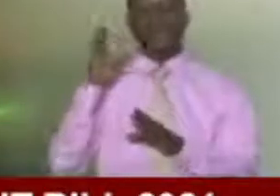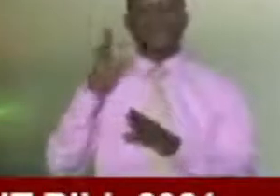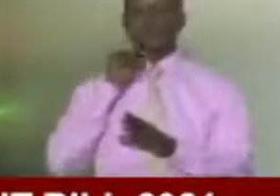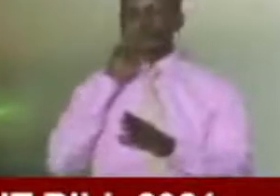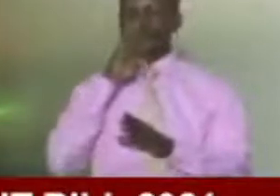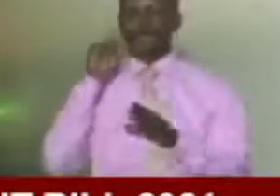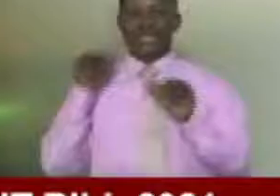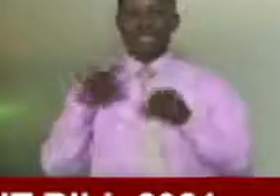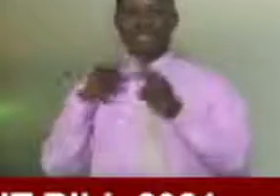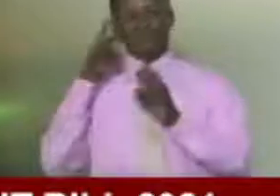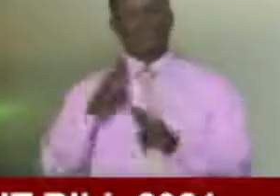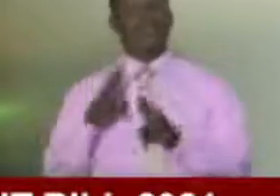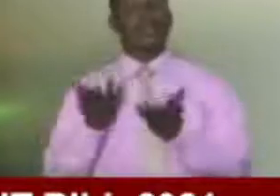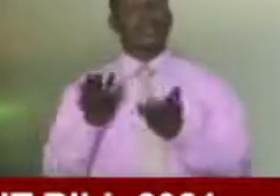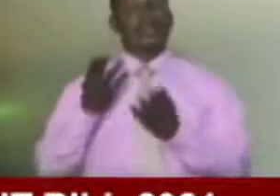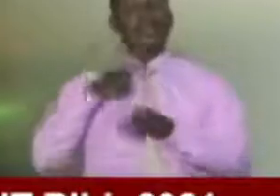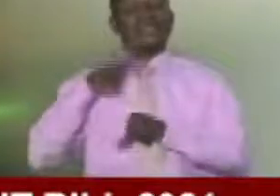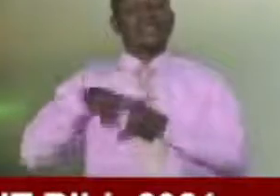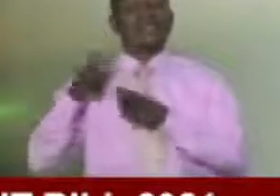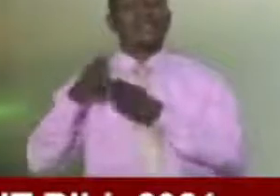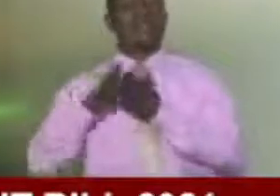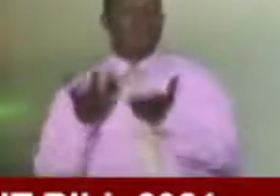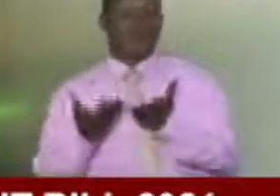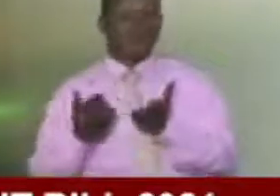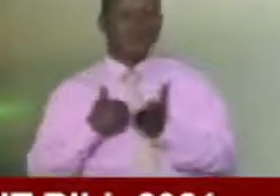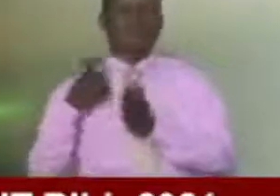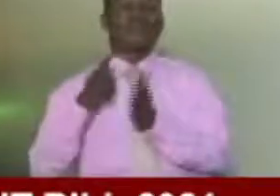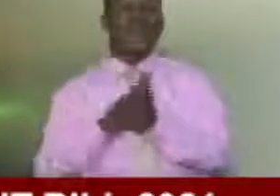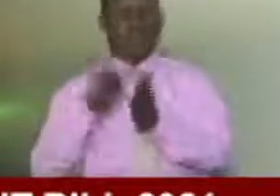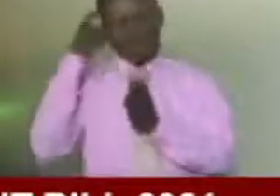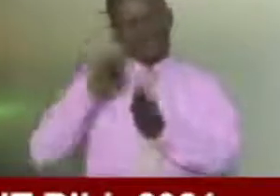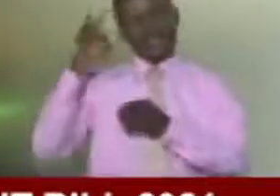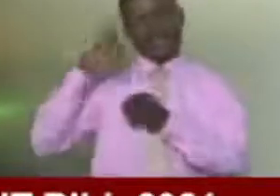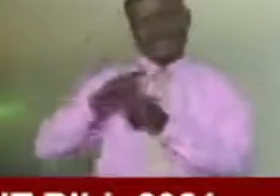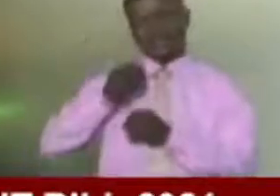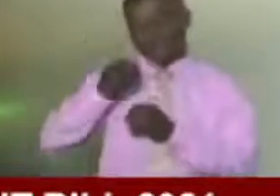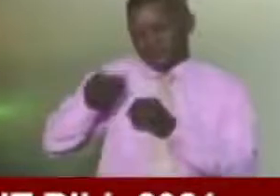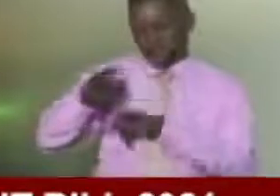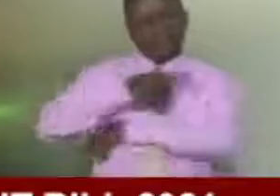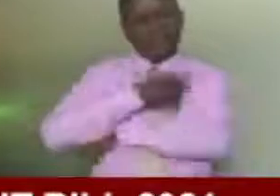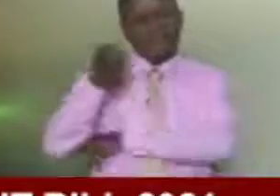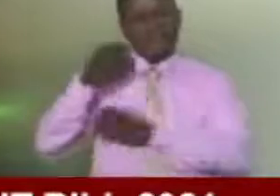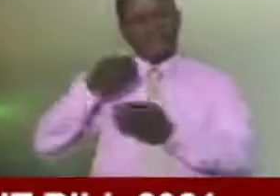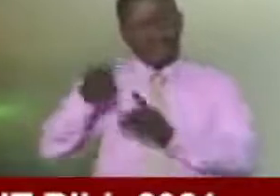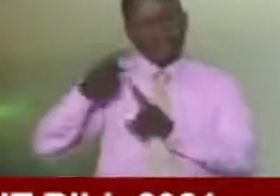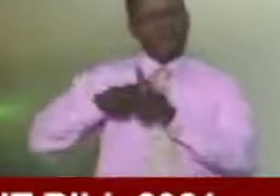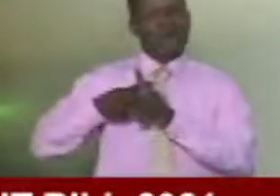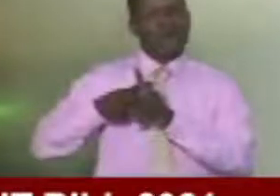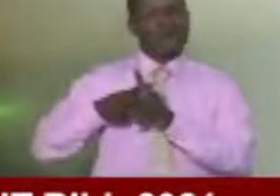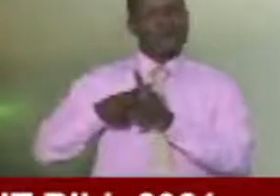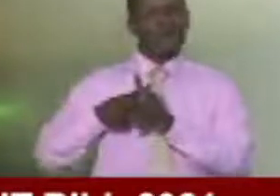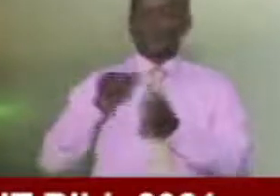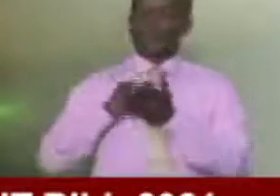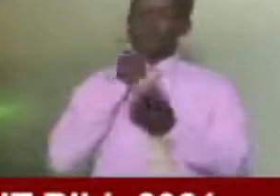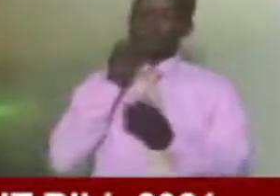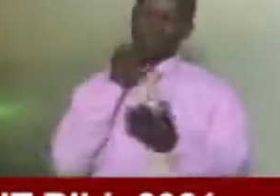Given electoral law, the legal framework for elections, few days, few months to election, is not an effective thing to do.